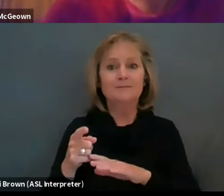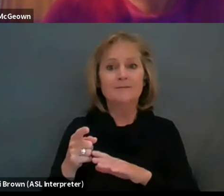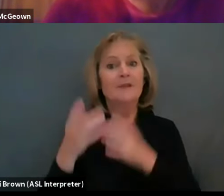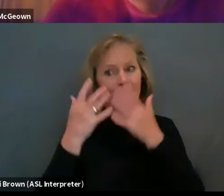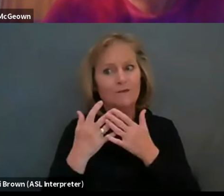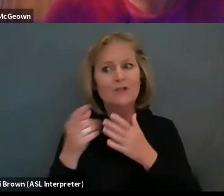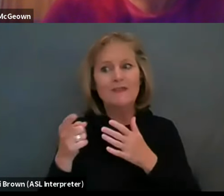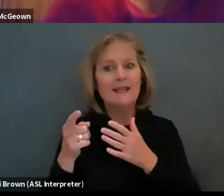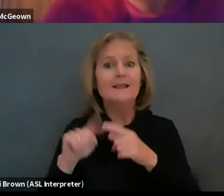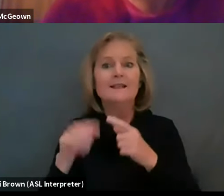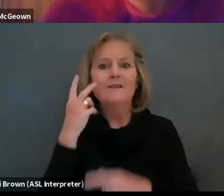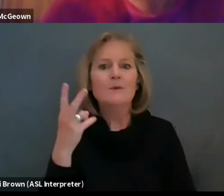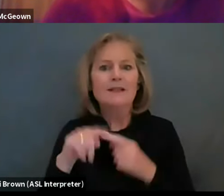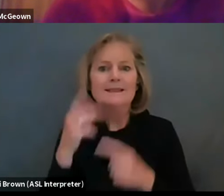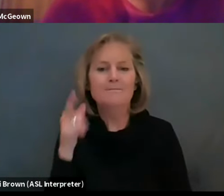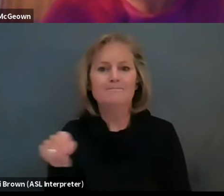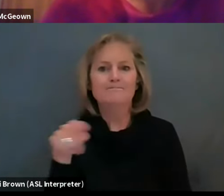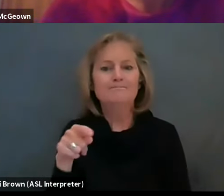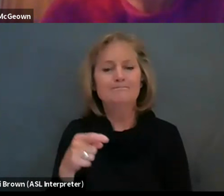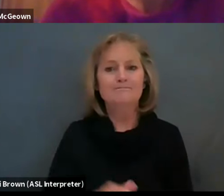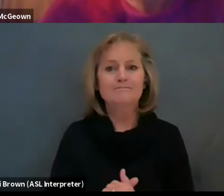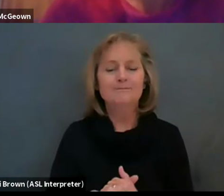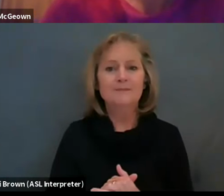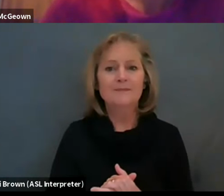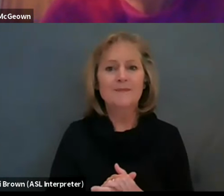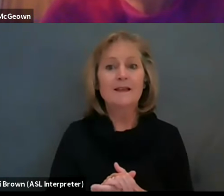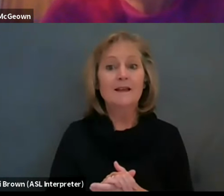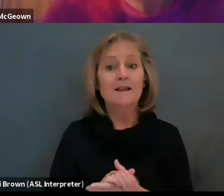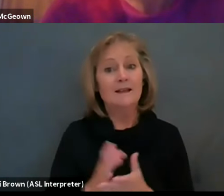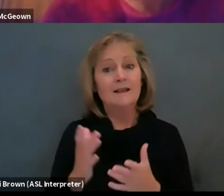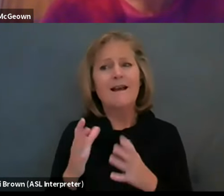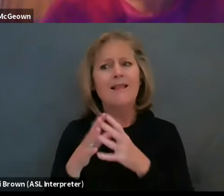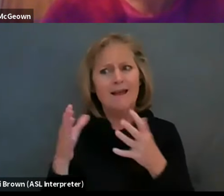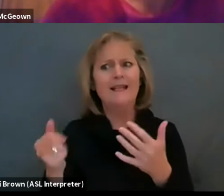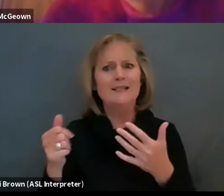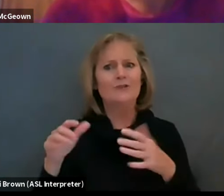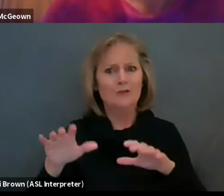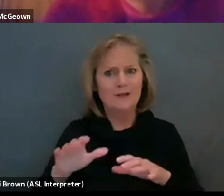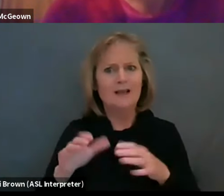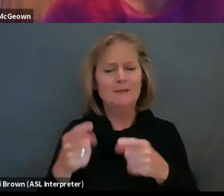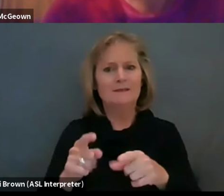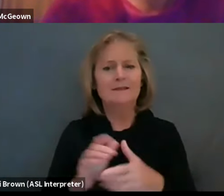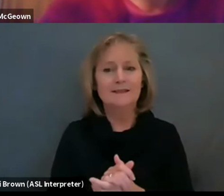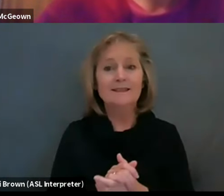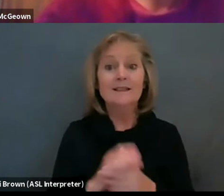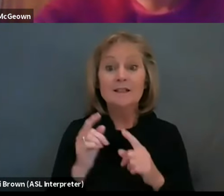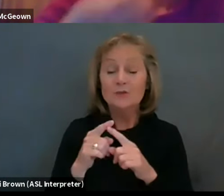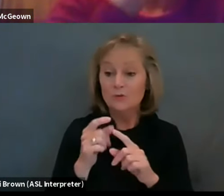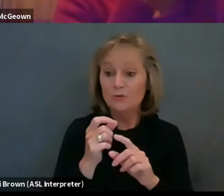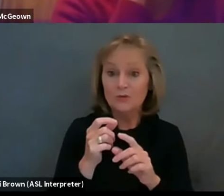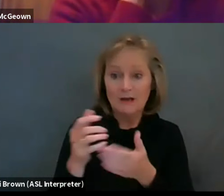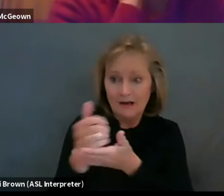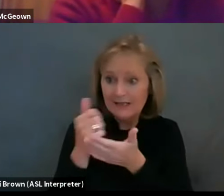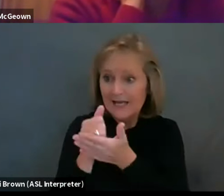they're invisible, and a lot needs to be done. And to collect